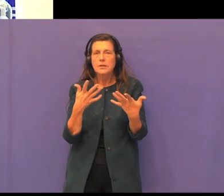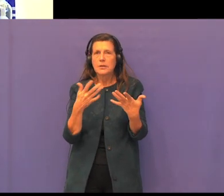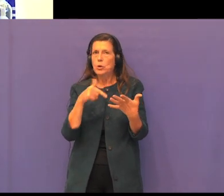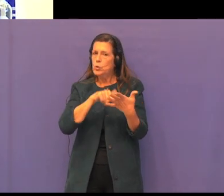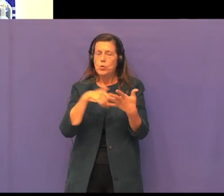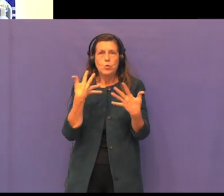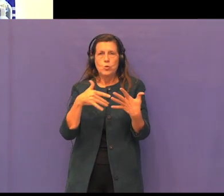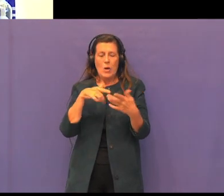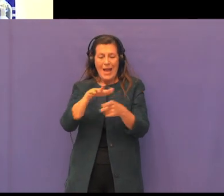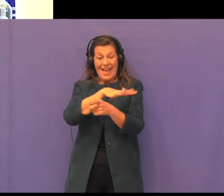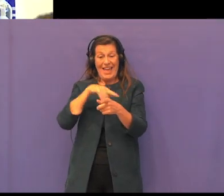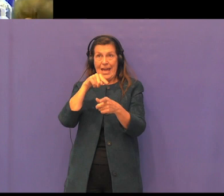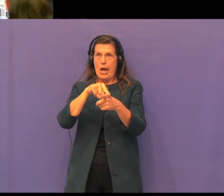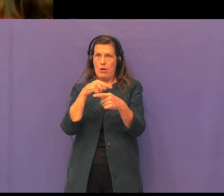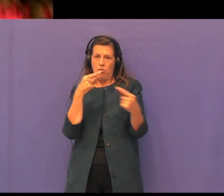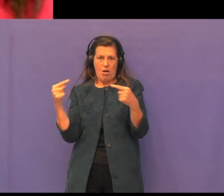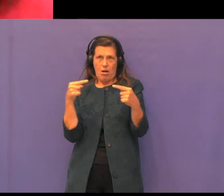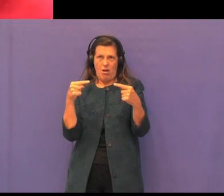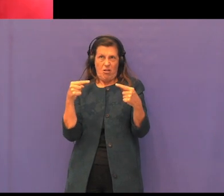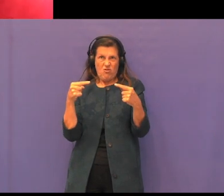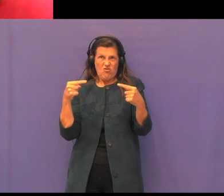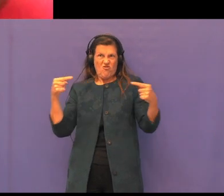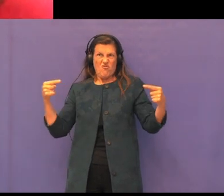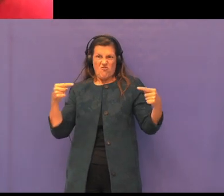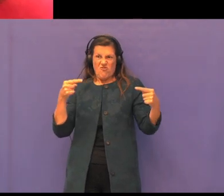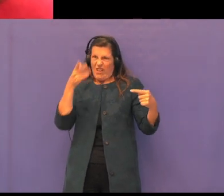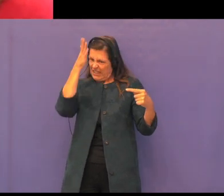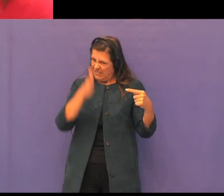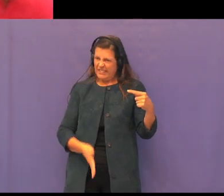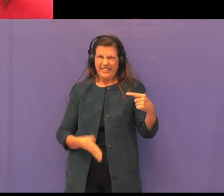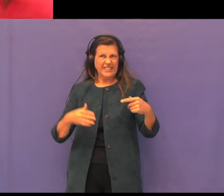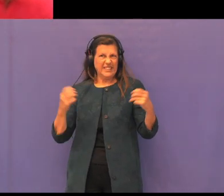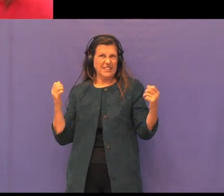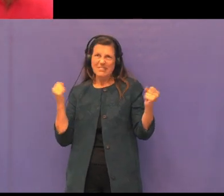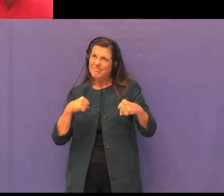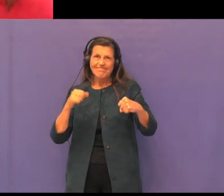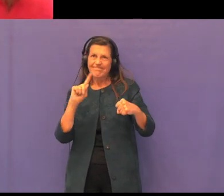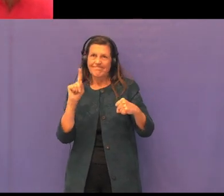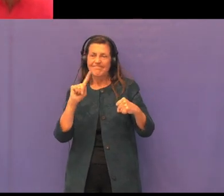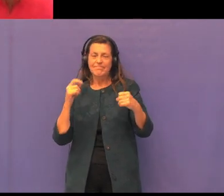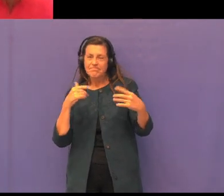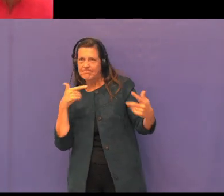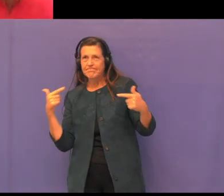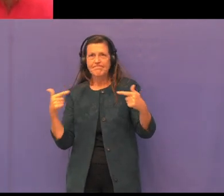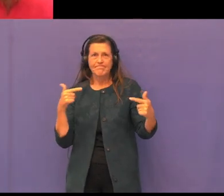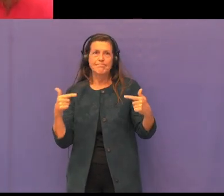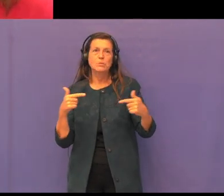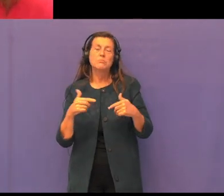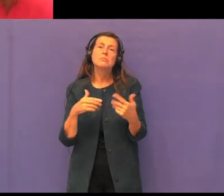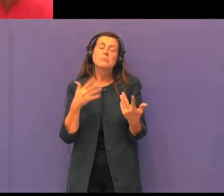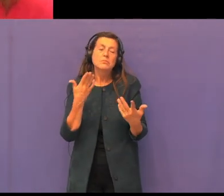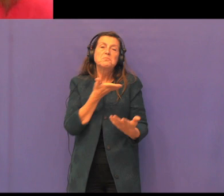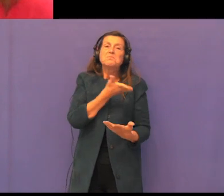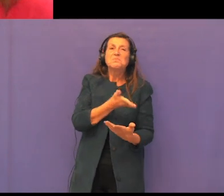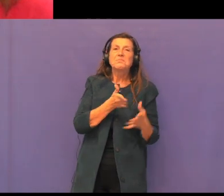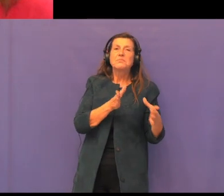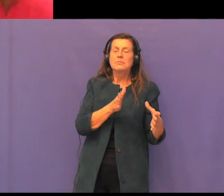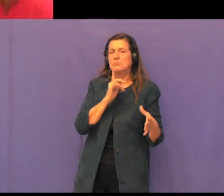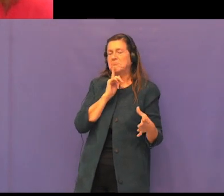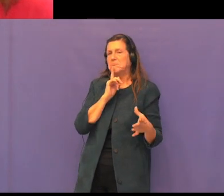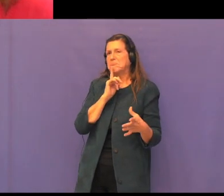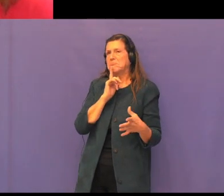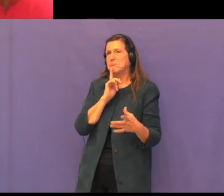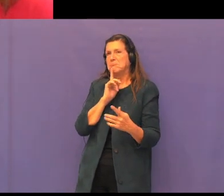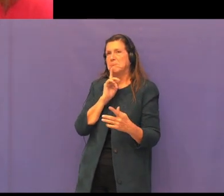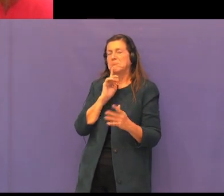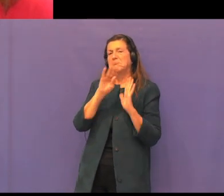extent there's kind of one school of thought that would argue that digital tools are actually at the heart of the solution because they